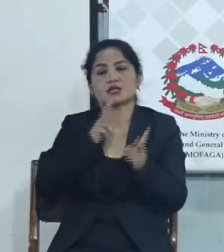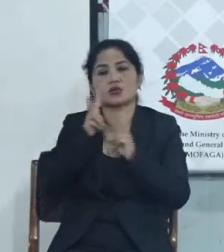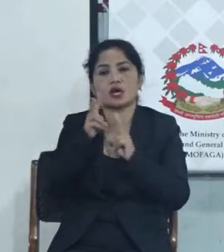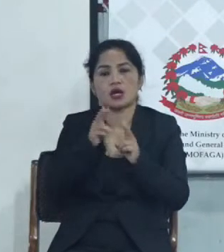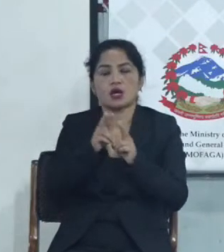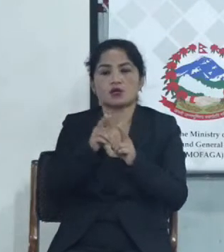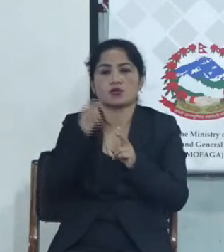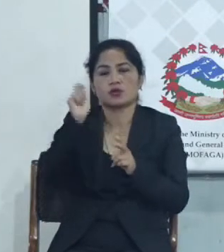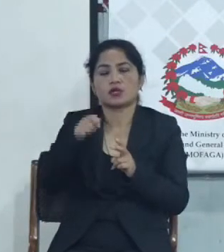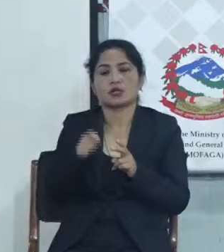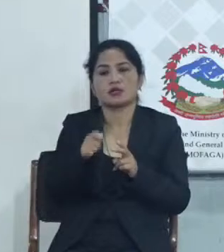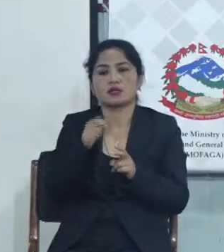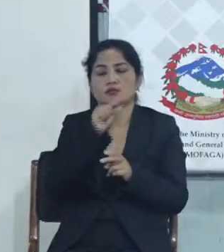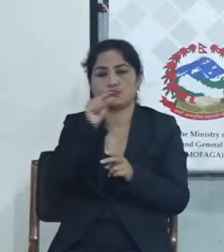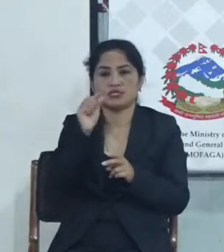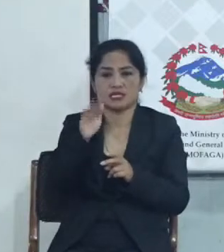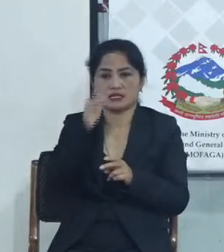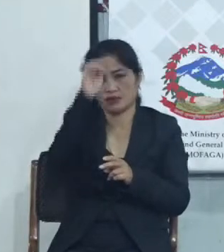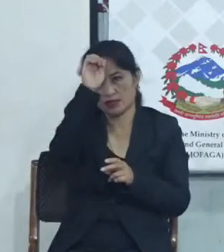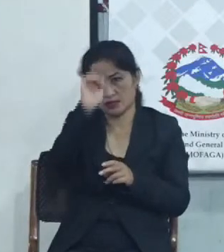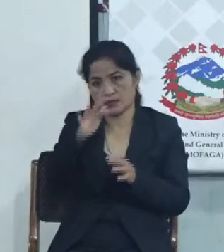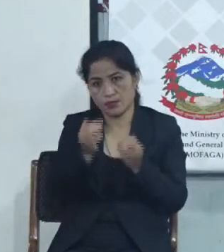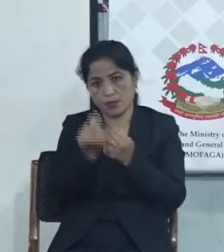now the ministry,